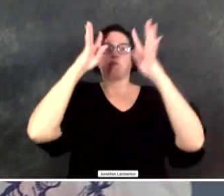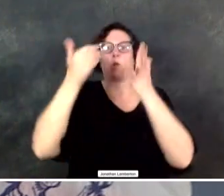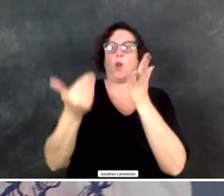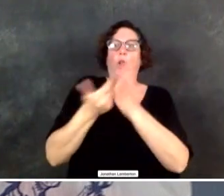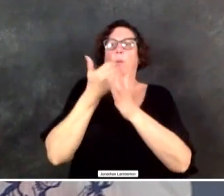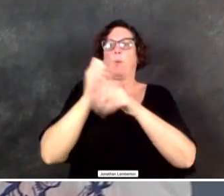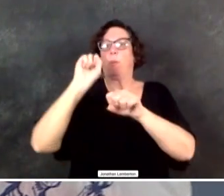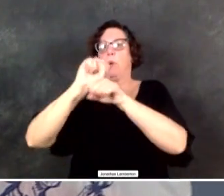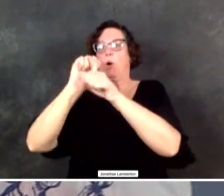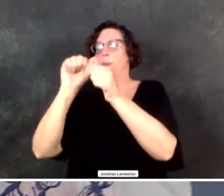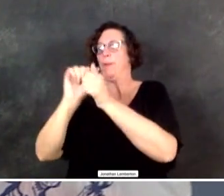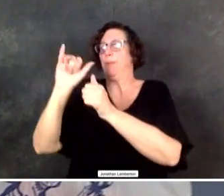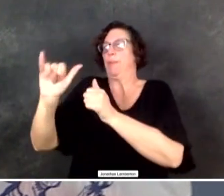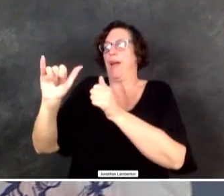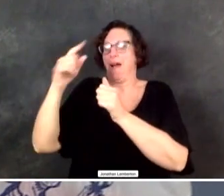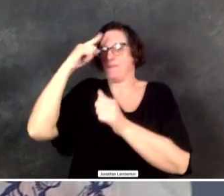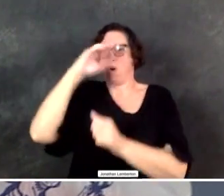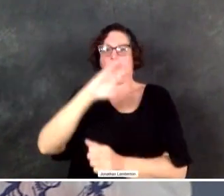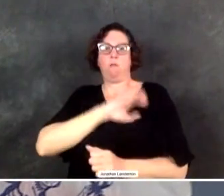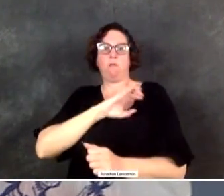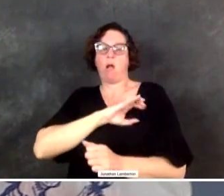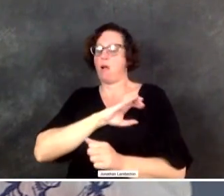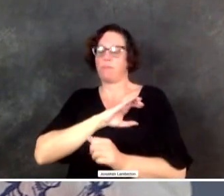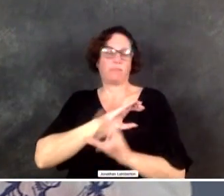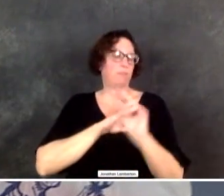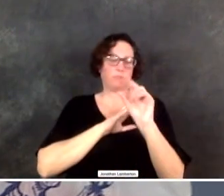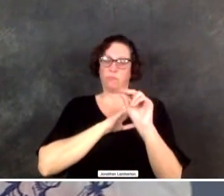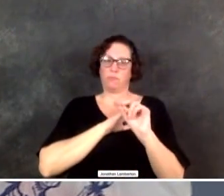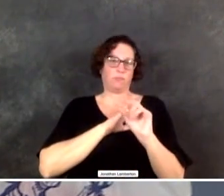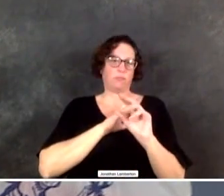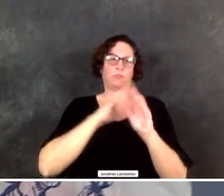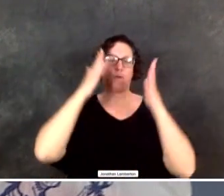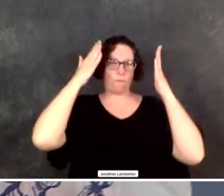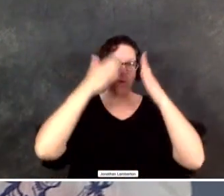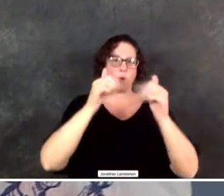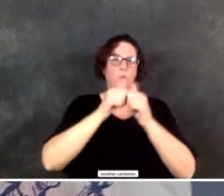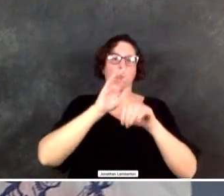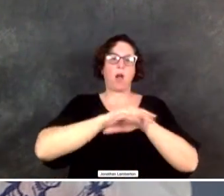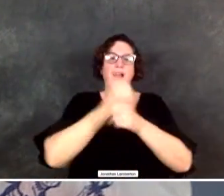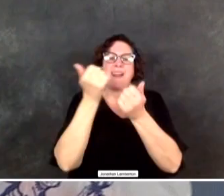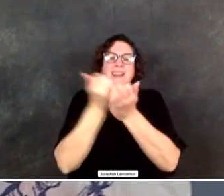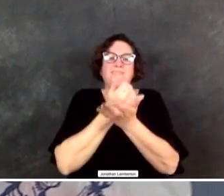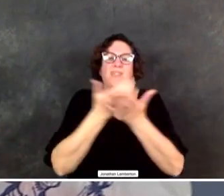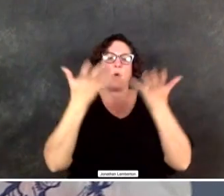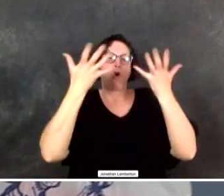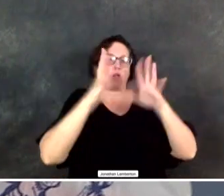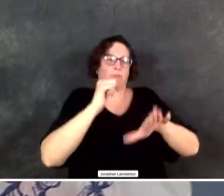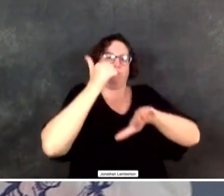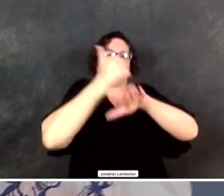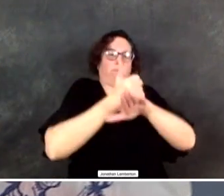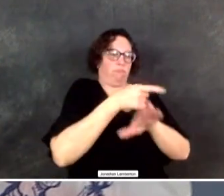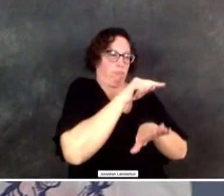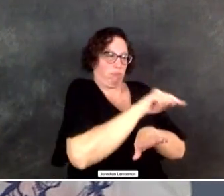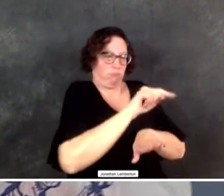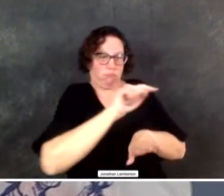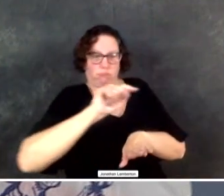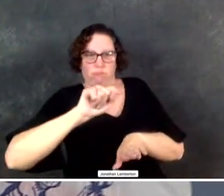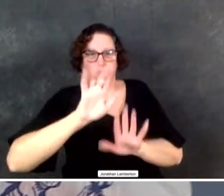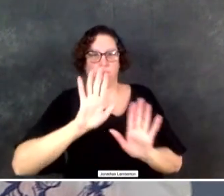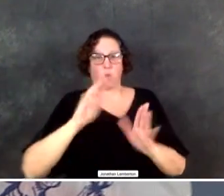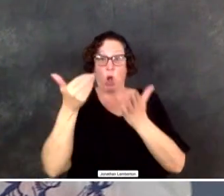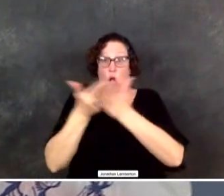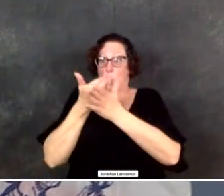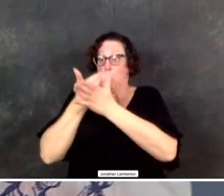to be enforced and could be gathering points. And that's where we are right